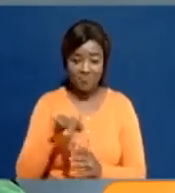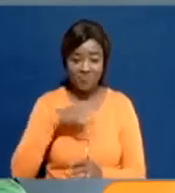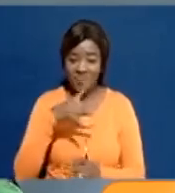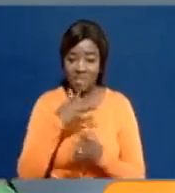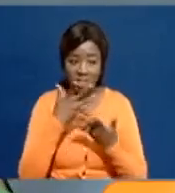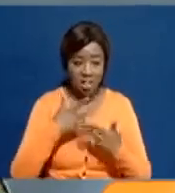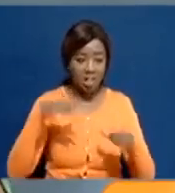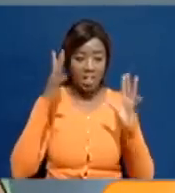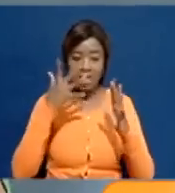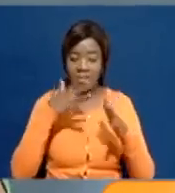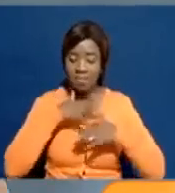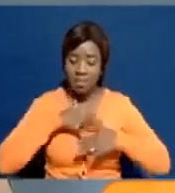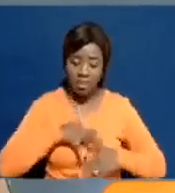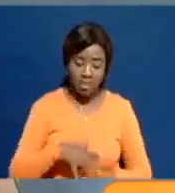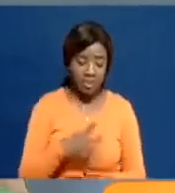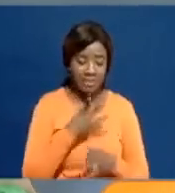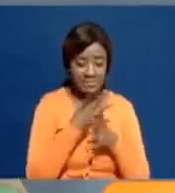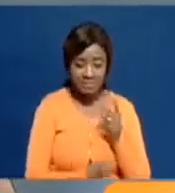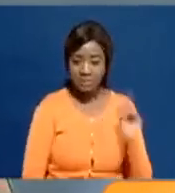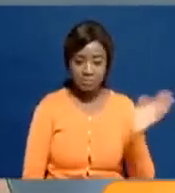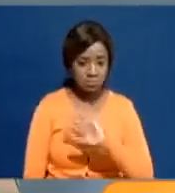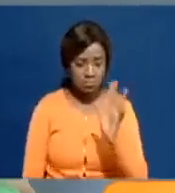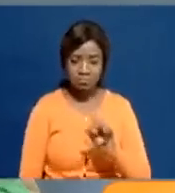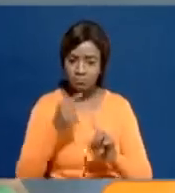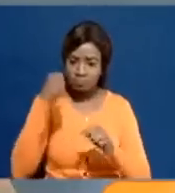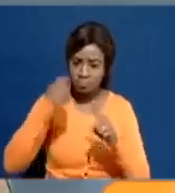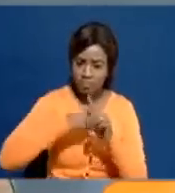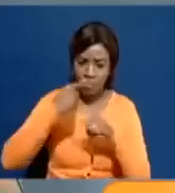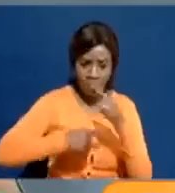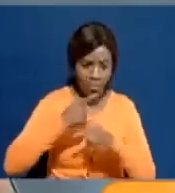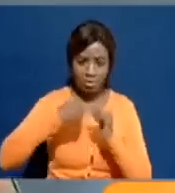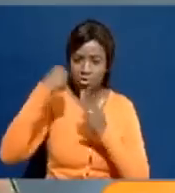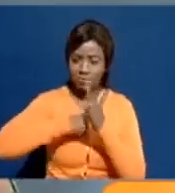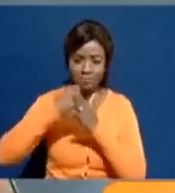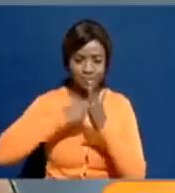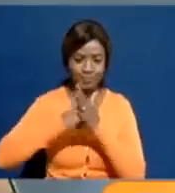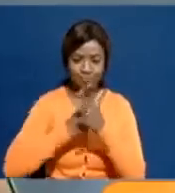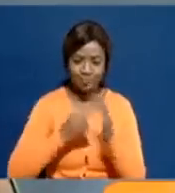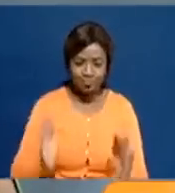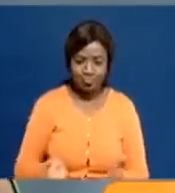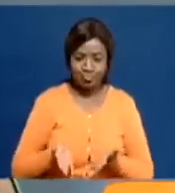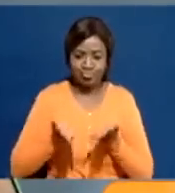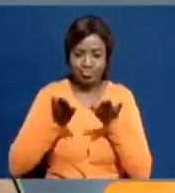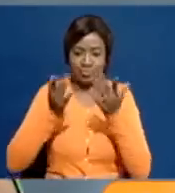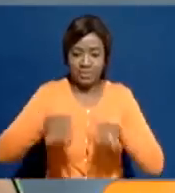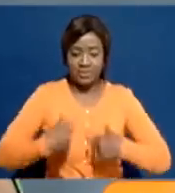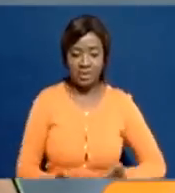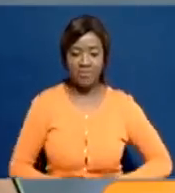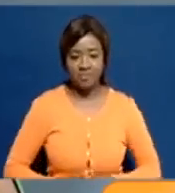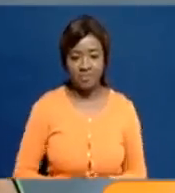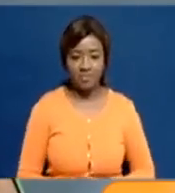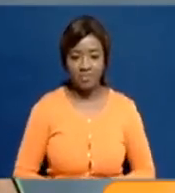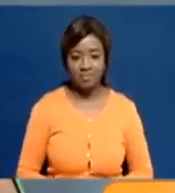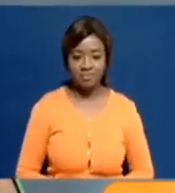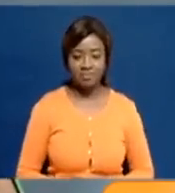like darkness has fallen all over. So it's about just pulling up your light as you battle a very dark beast. We're about